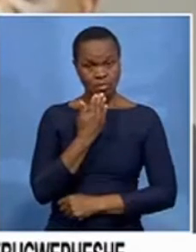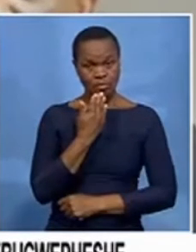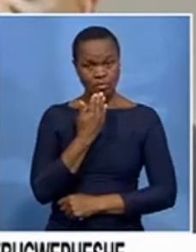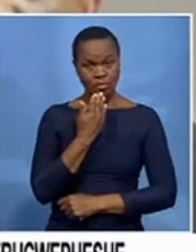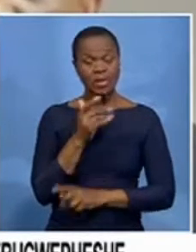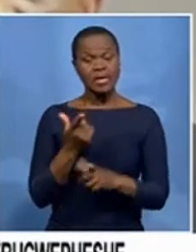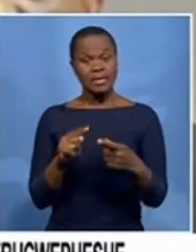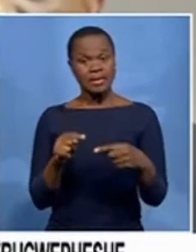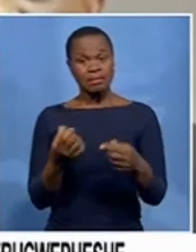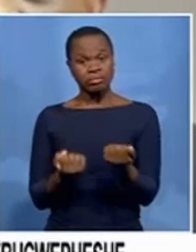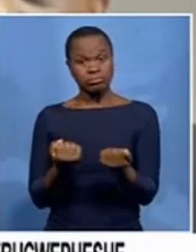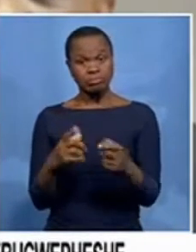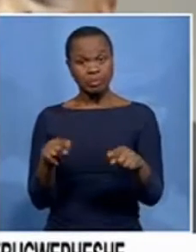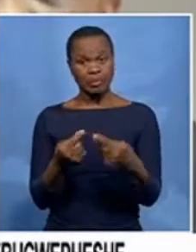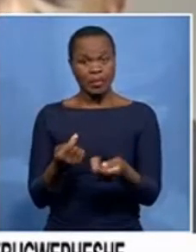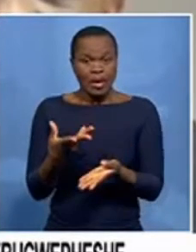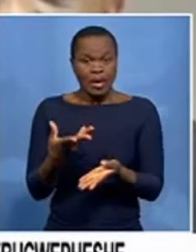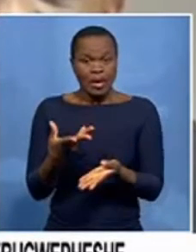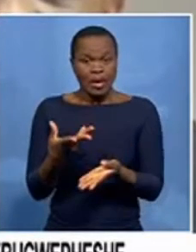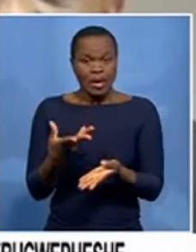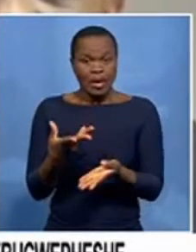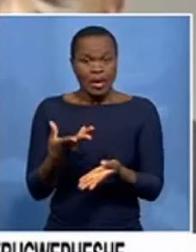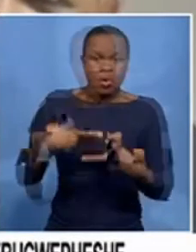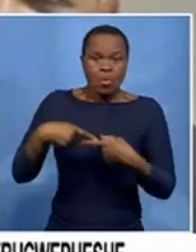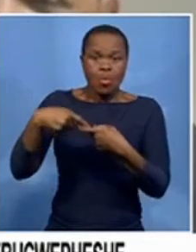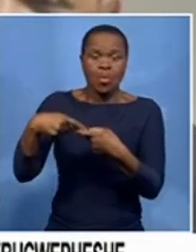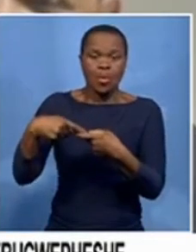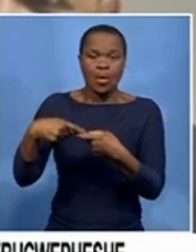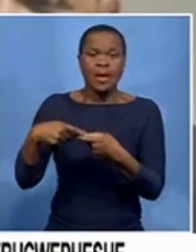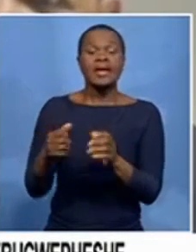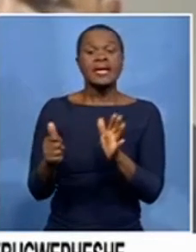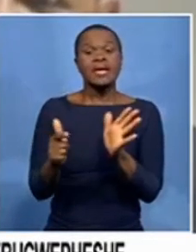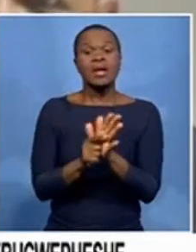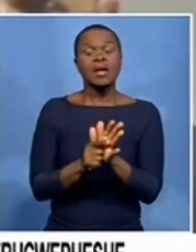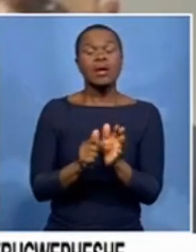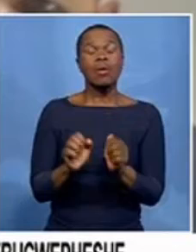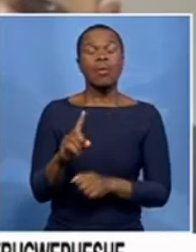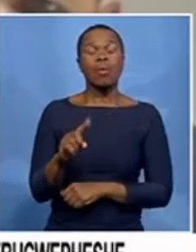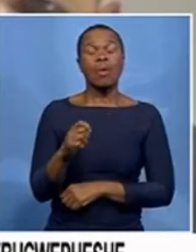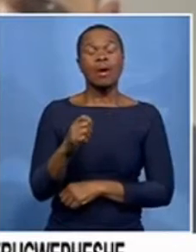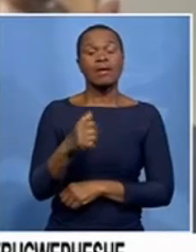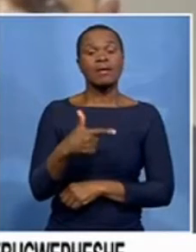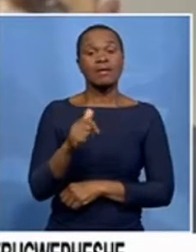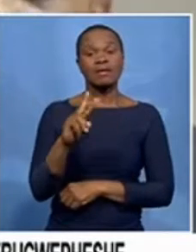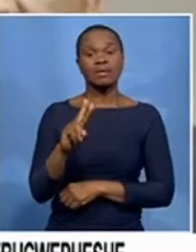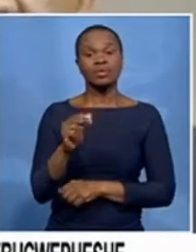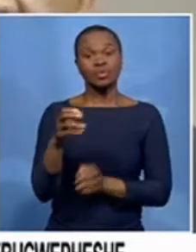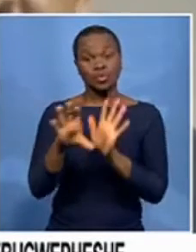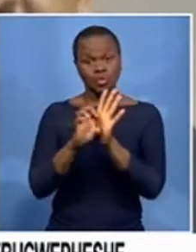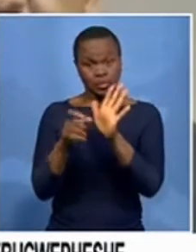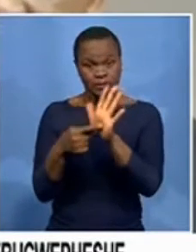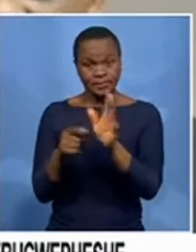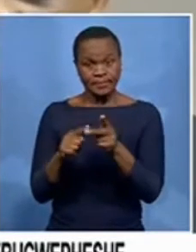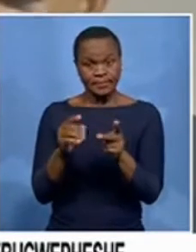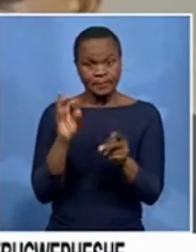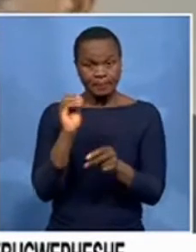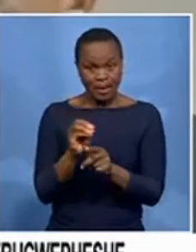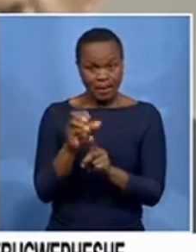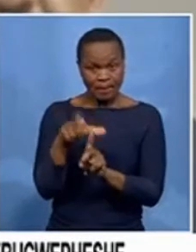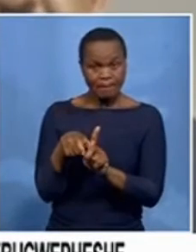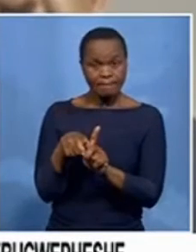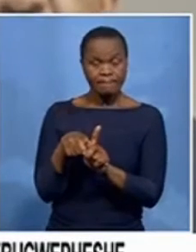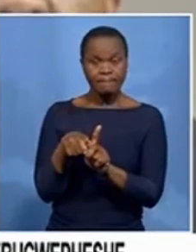jurisdiction to issue a suspension order in terms of section 172 of the Constitution. If there is such a person, then